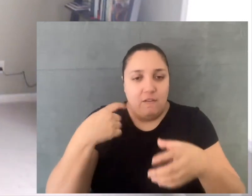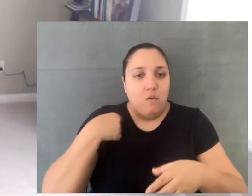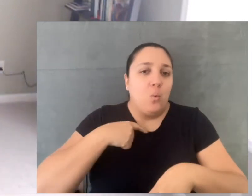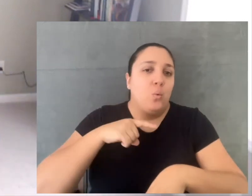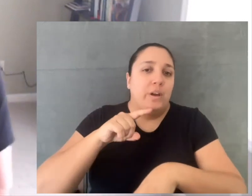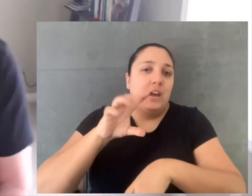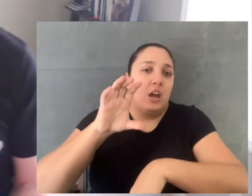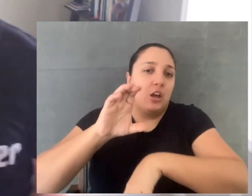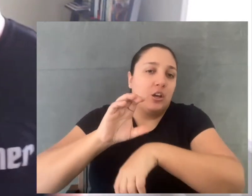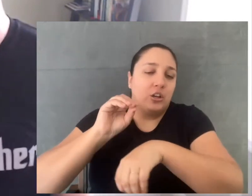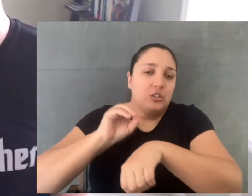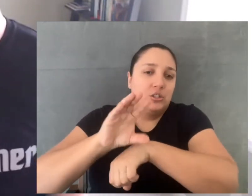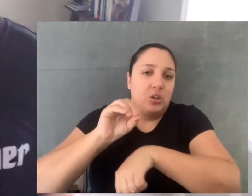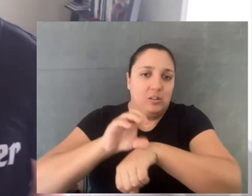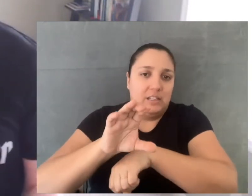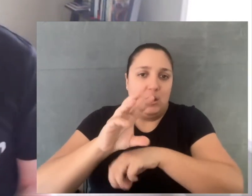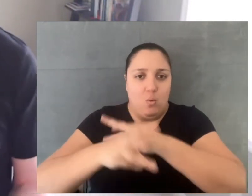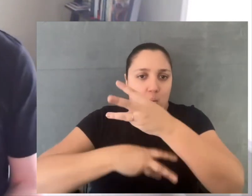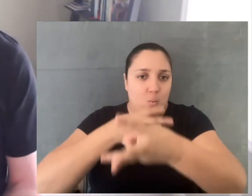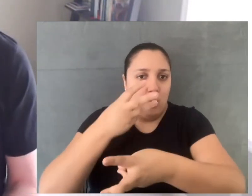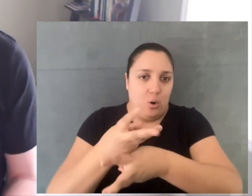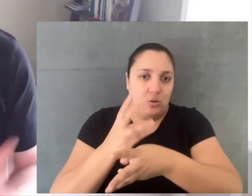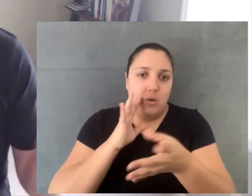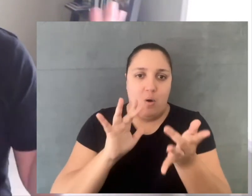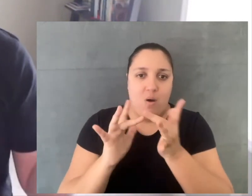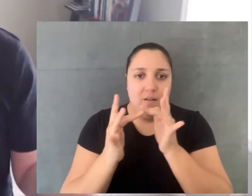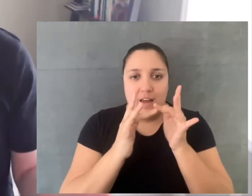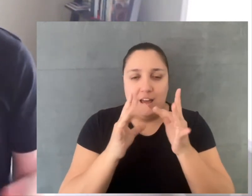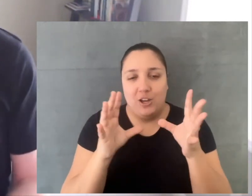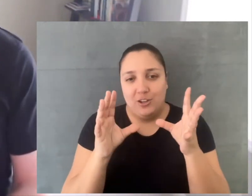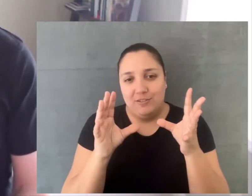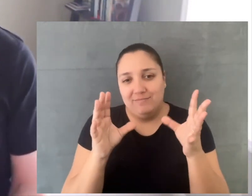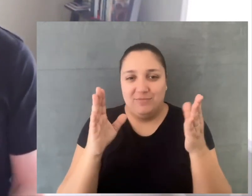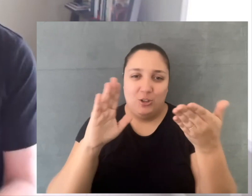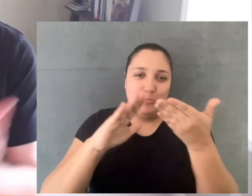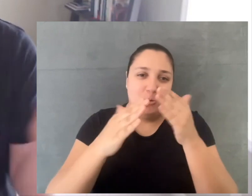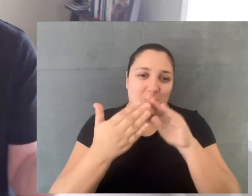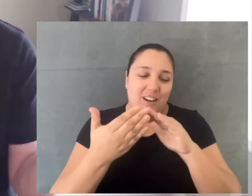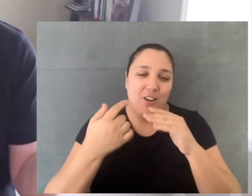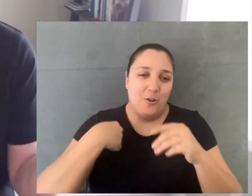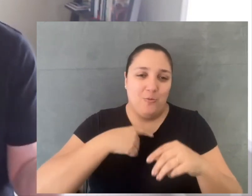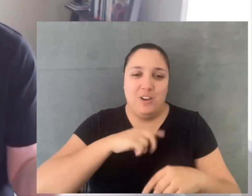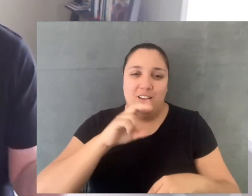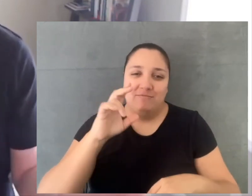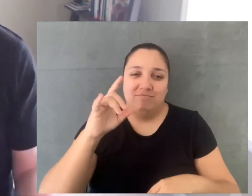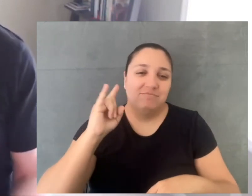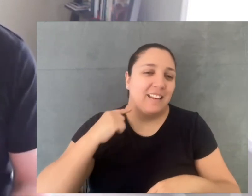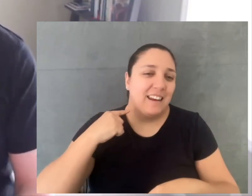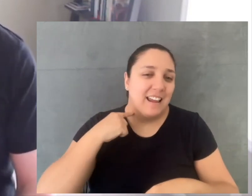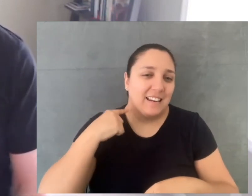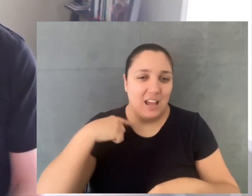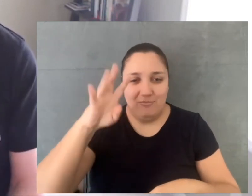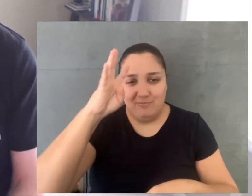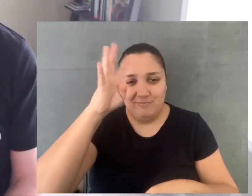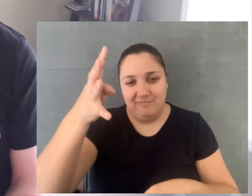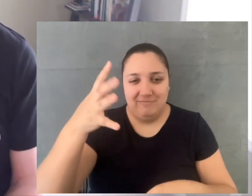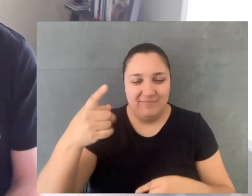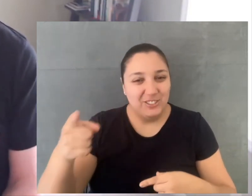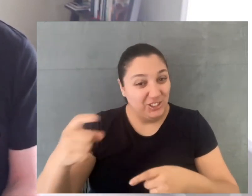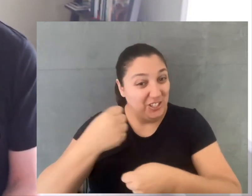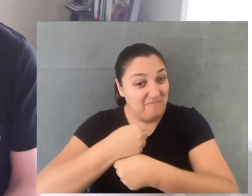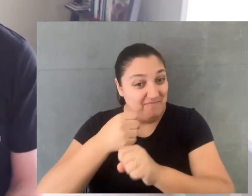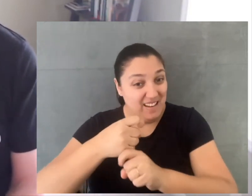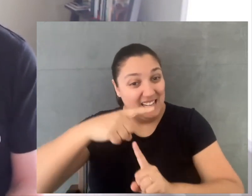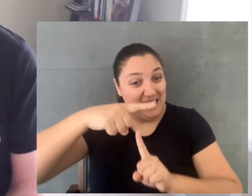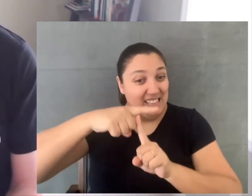consulting world of online communities. And that was a kind of a nickname that I picked up. And she made a t-shirt about it, which was amazing and awesome of her. And I